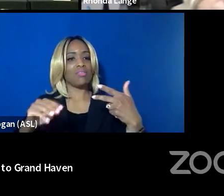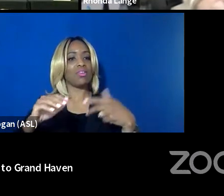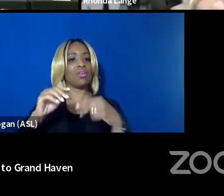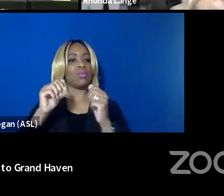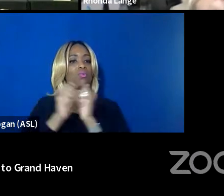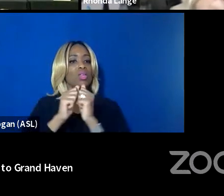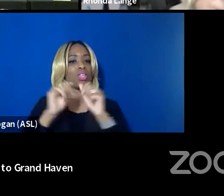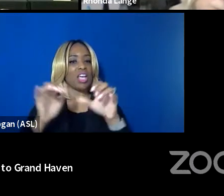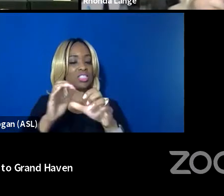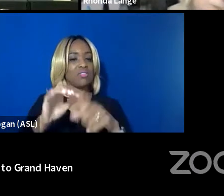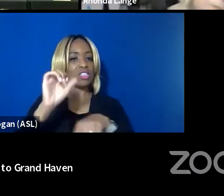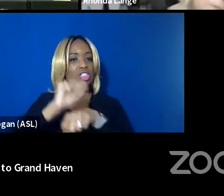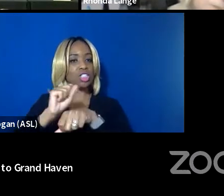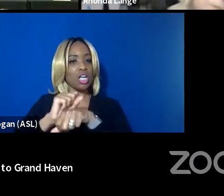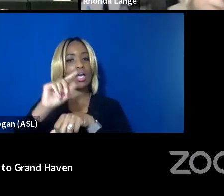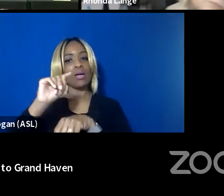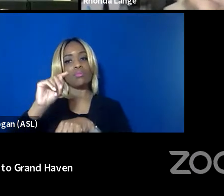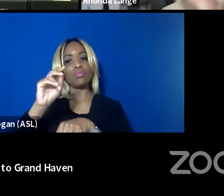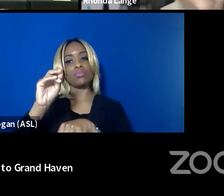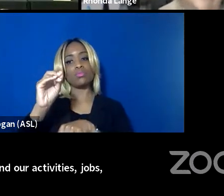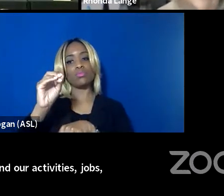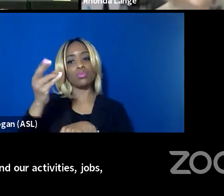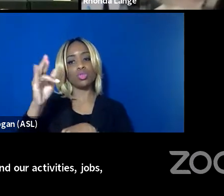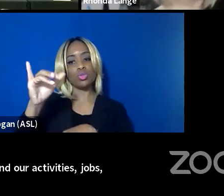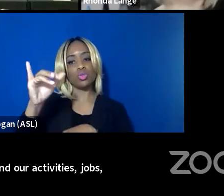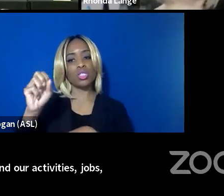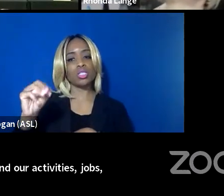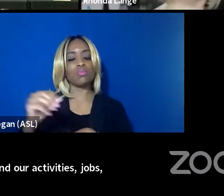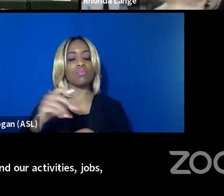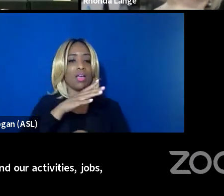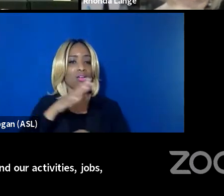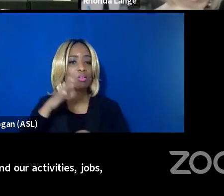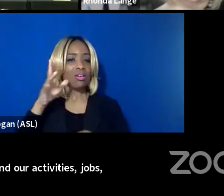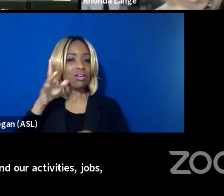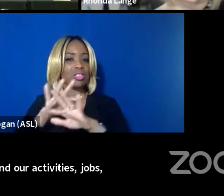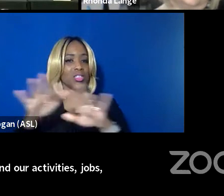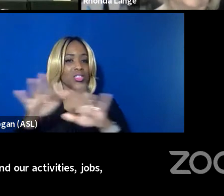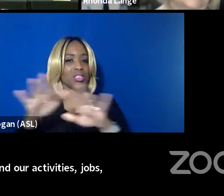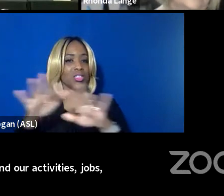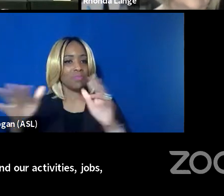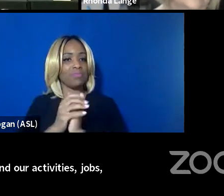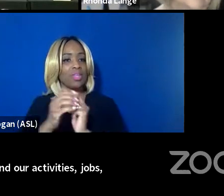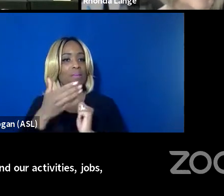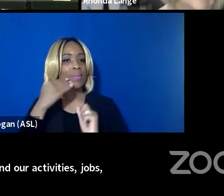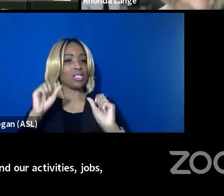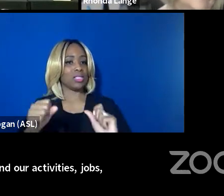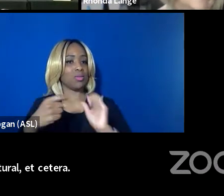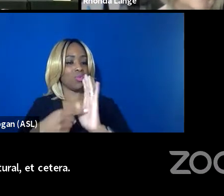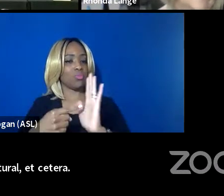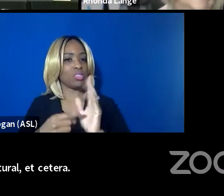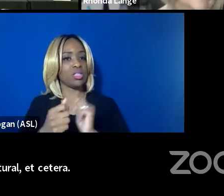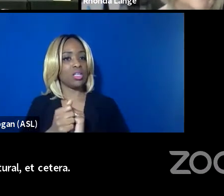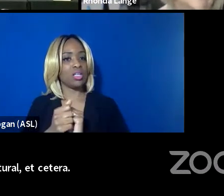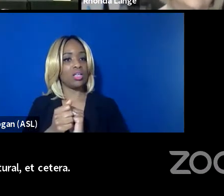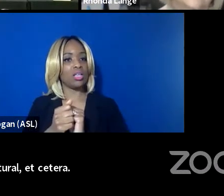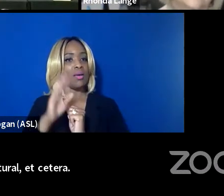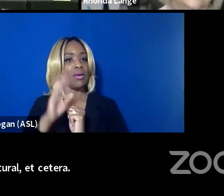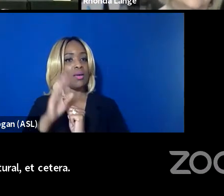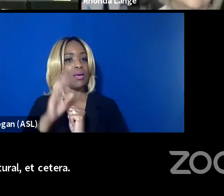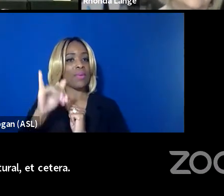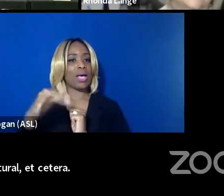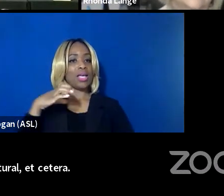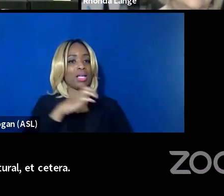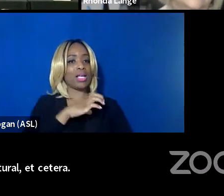jobs, tourism industries, agriculture, et cetera, and can best be represented by the